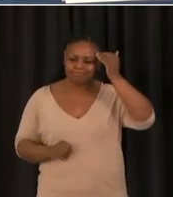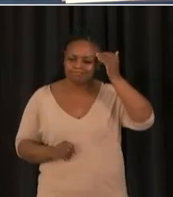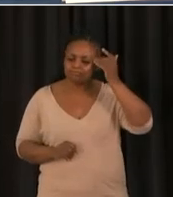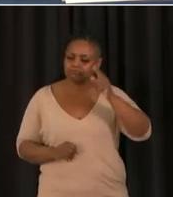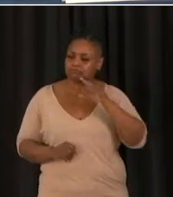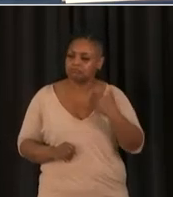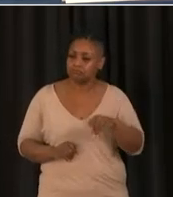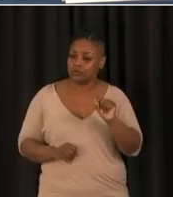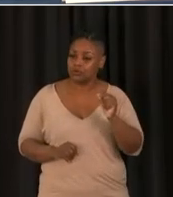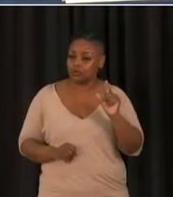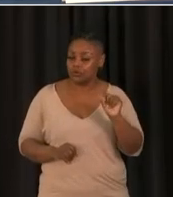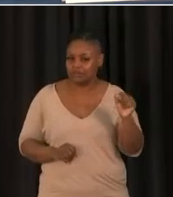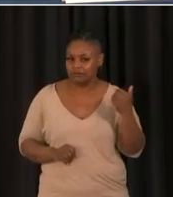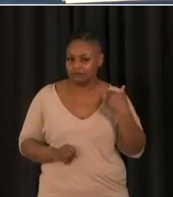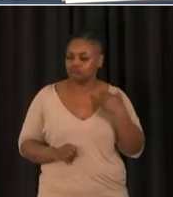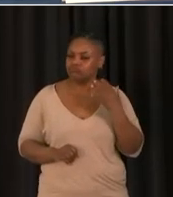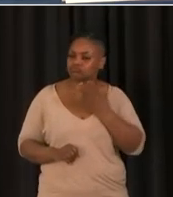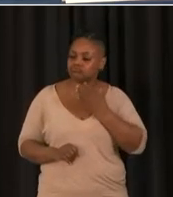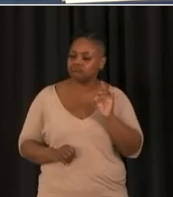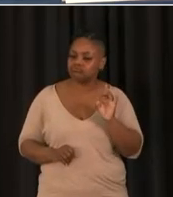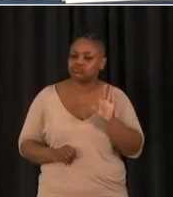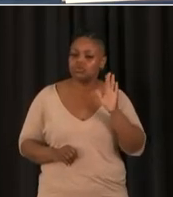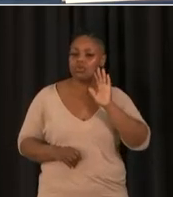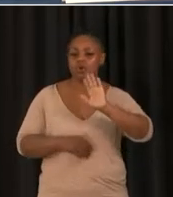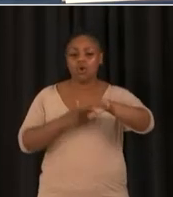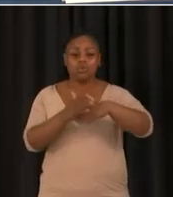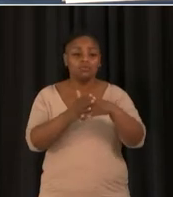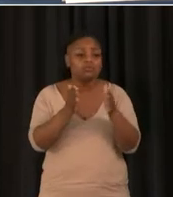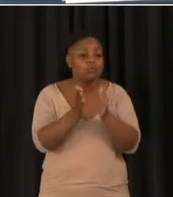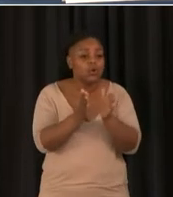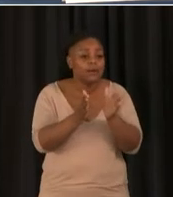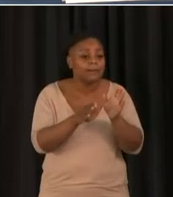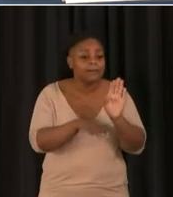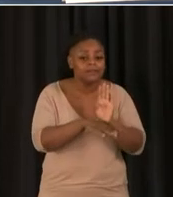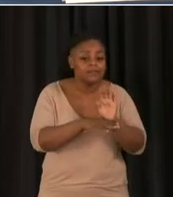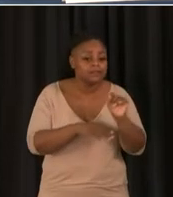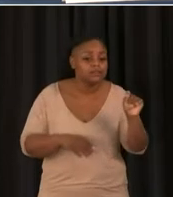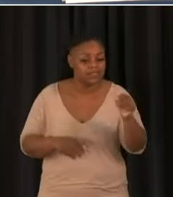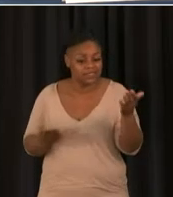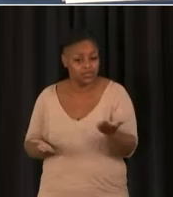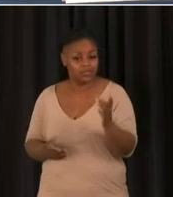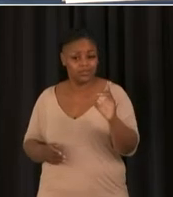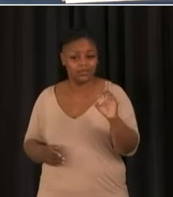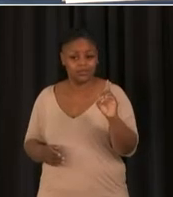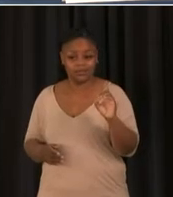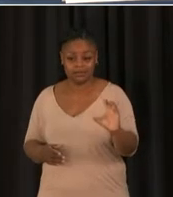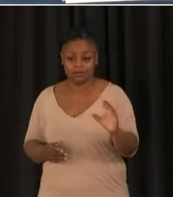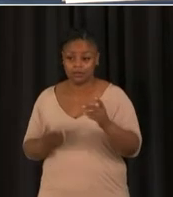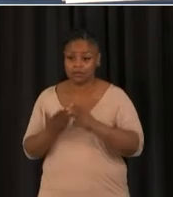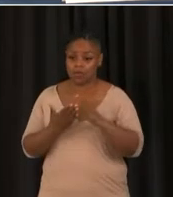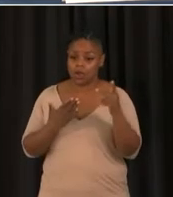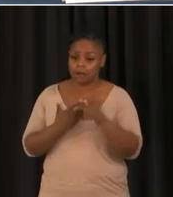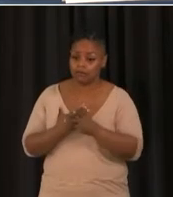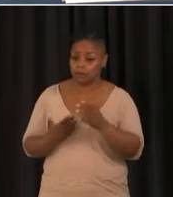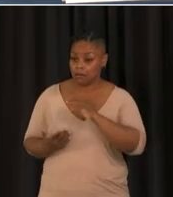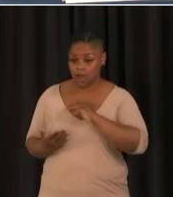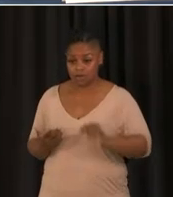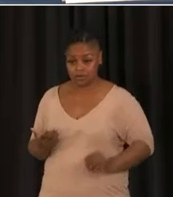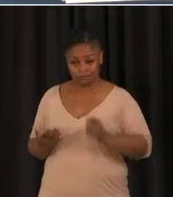DSB's foreclosure prevention services in 2020. And so we want to make sure that residents know about this service and